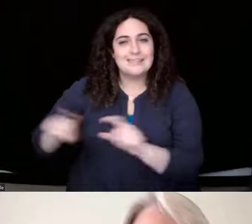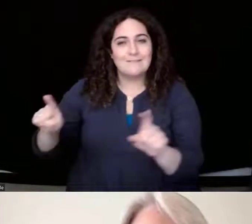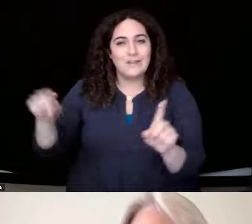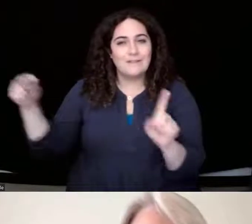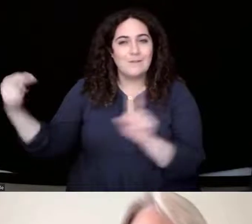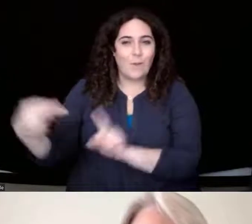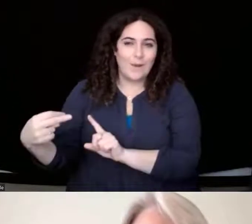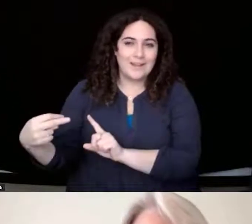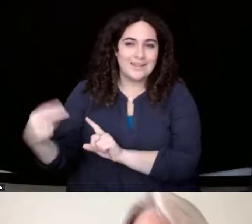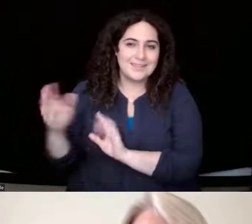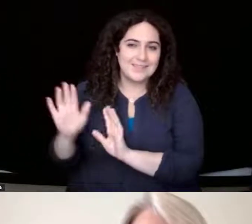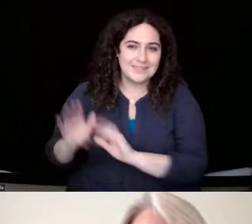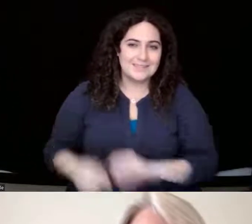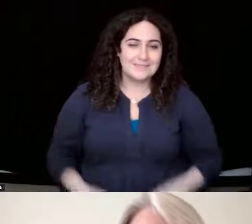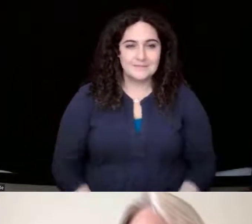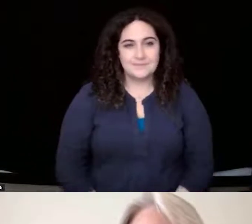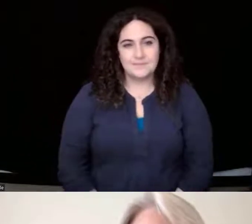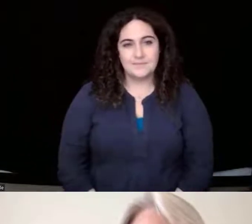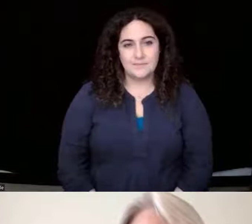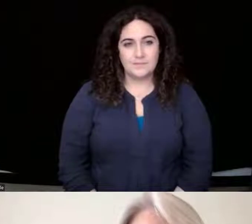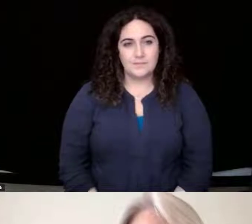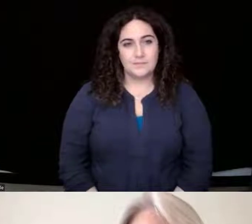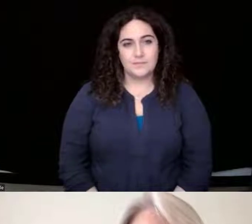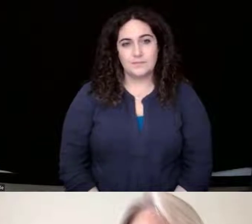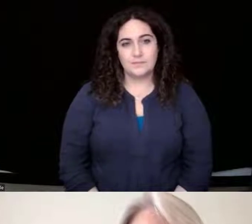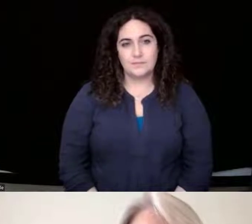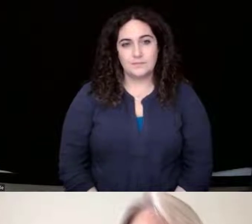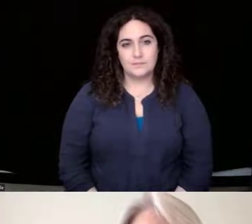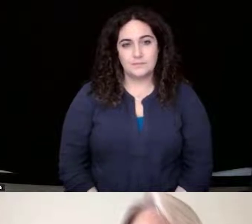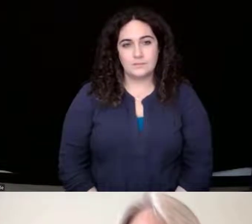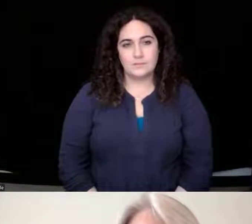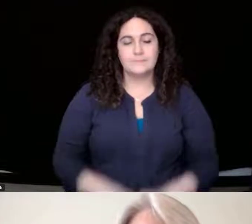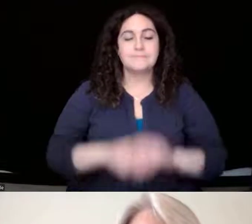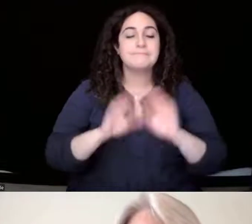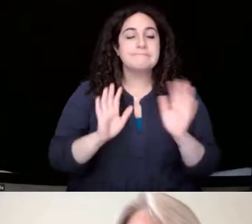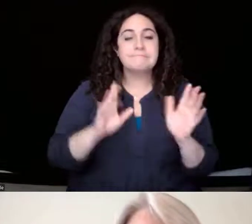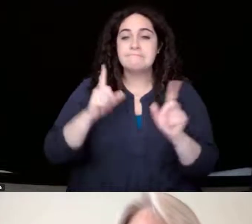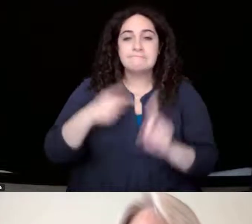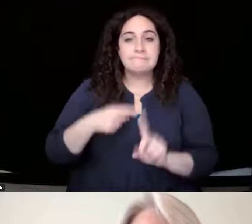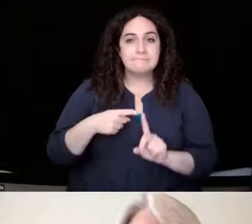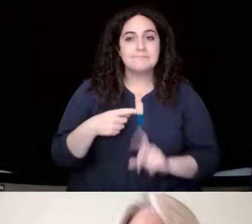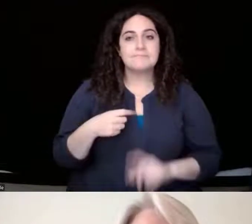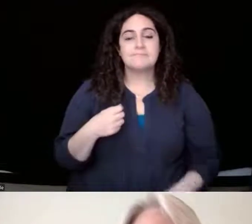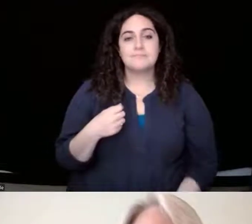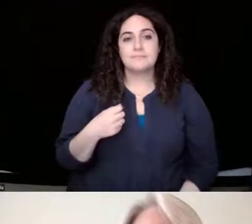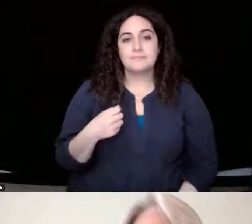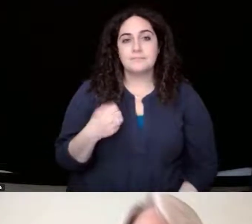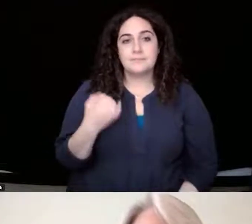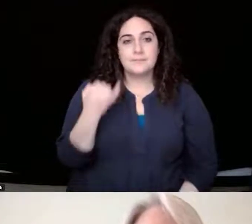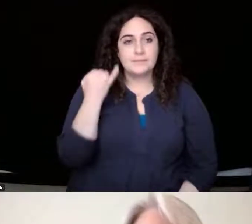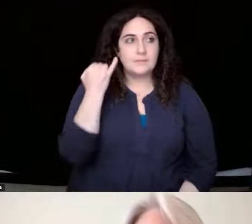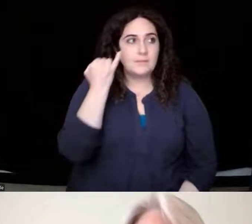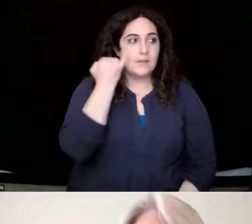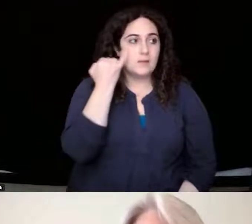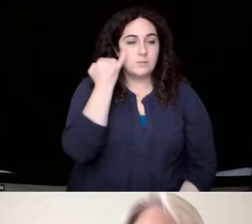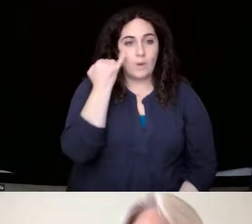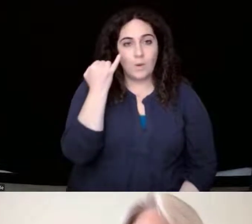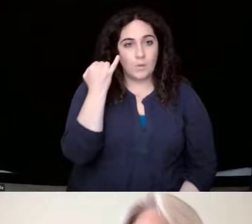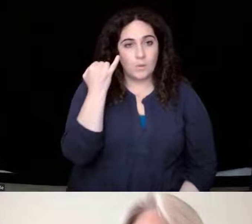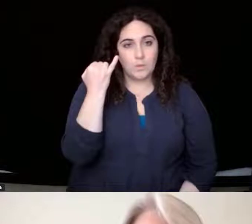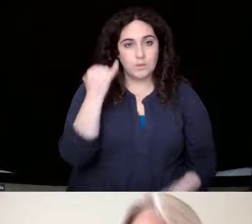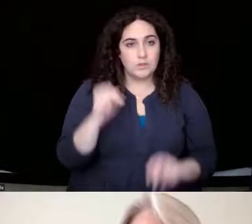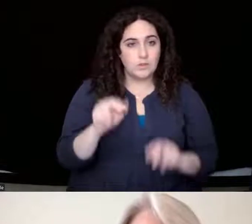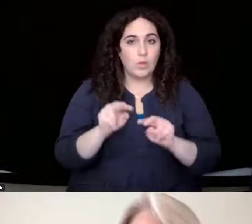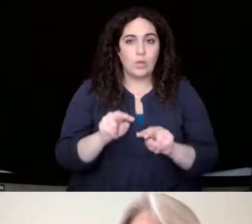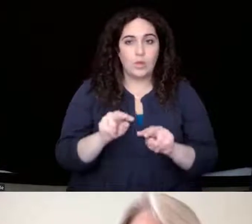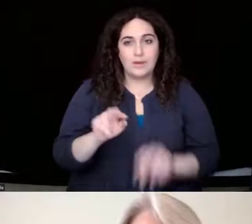licensing, but similar. So the reality is that if you pull up 7 different